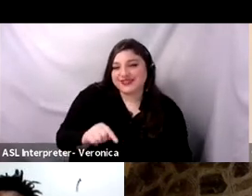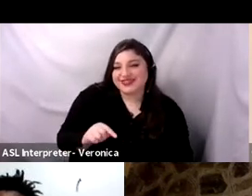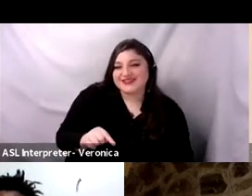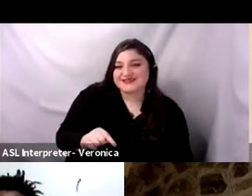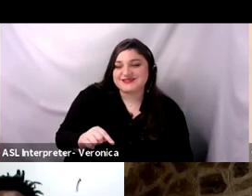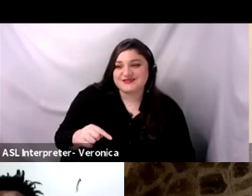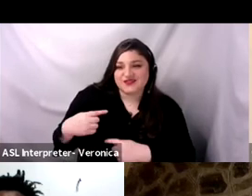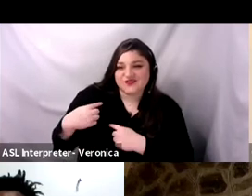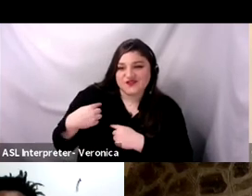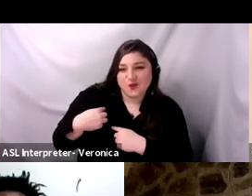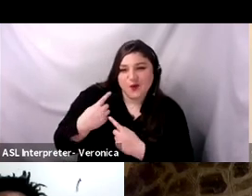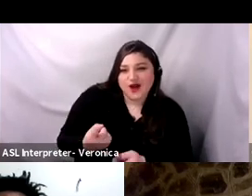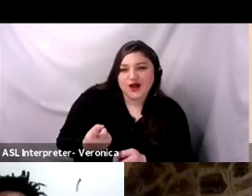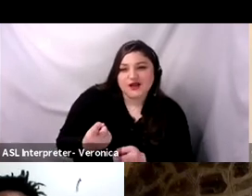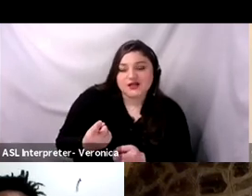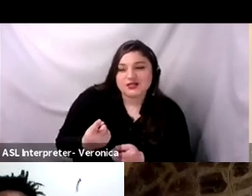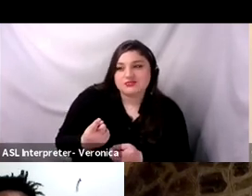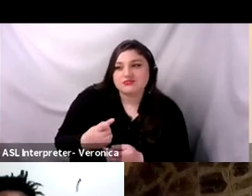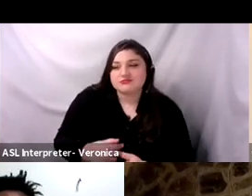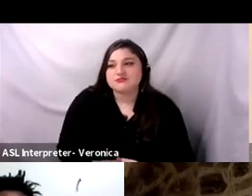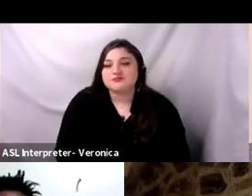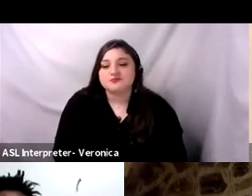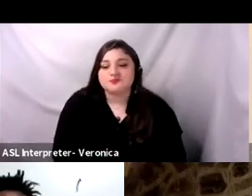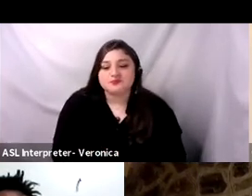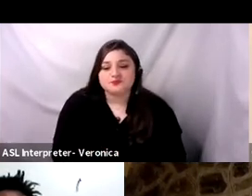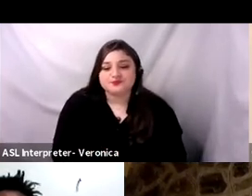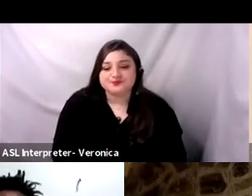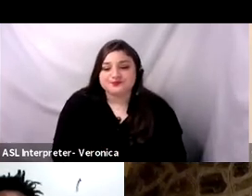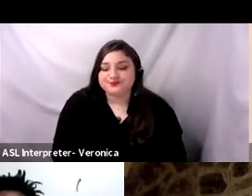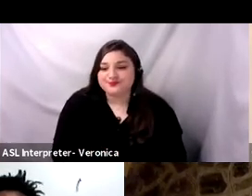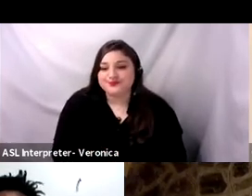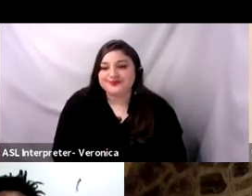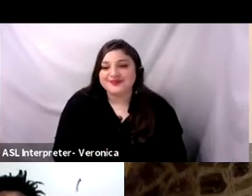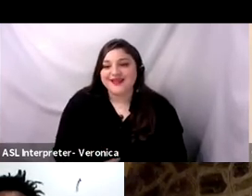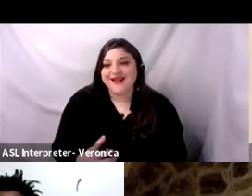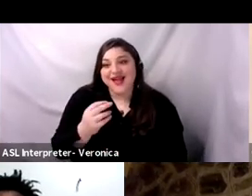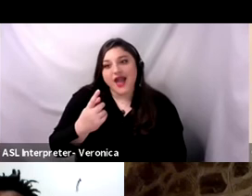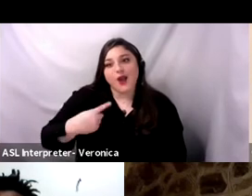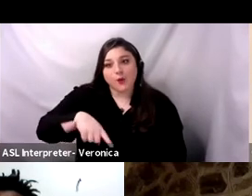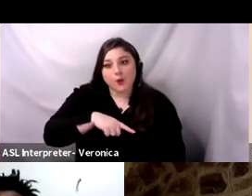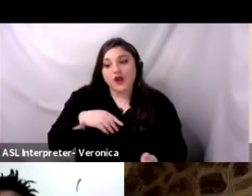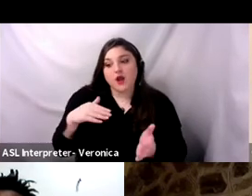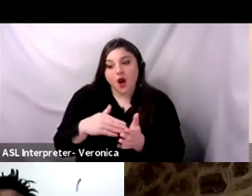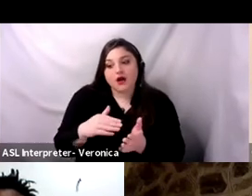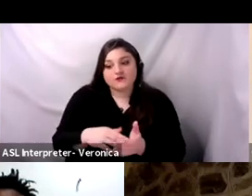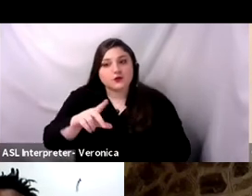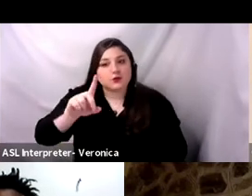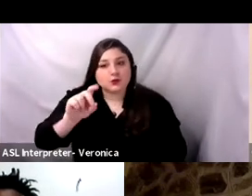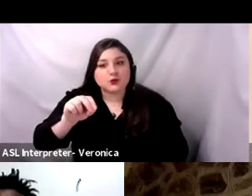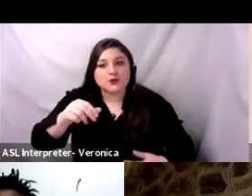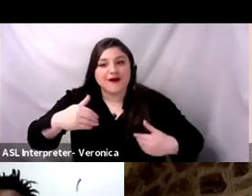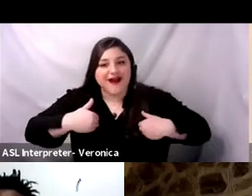trying to be the ones who are answering questions like this. And to